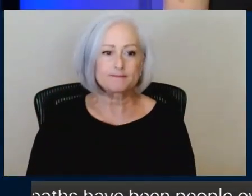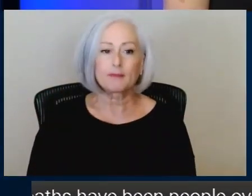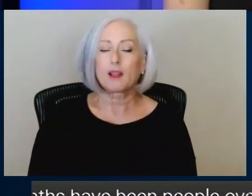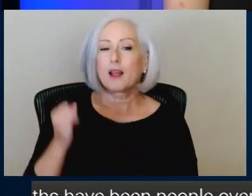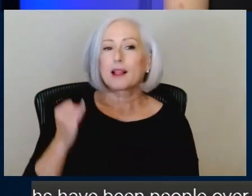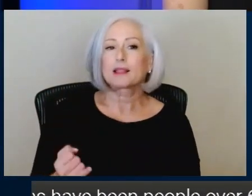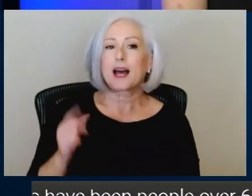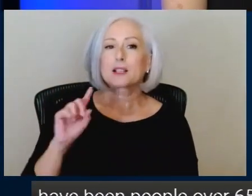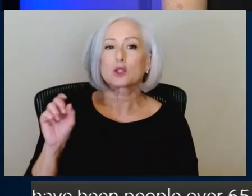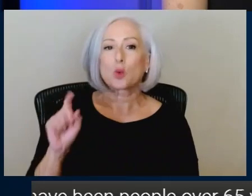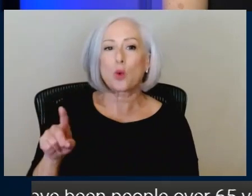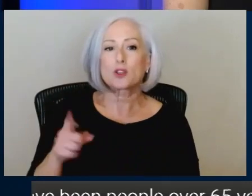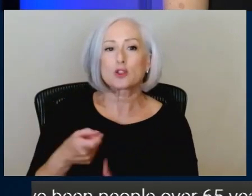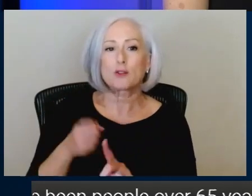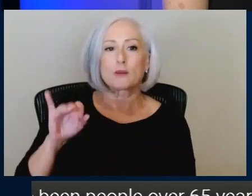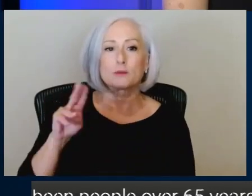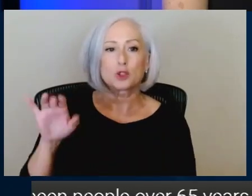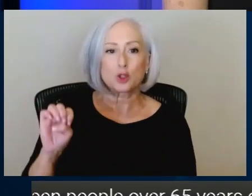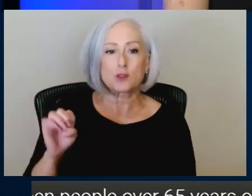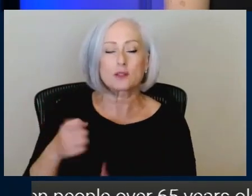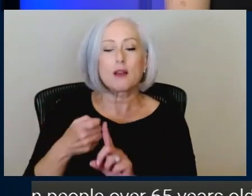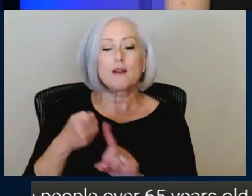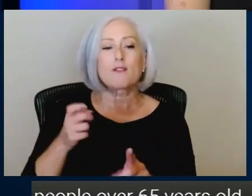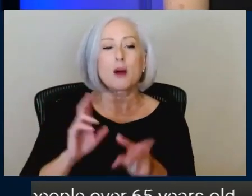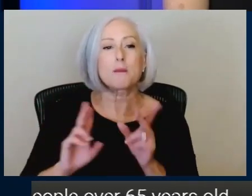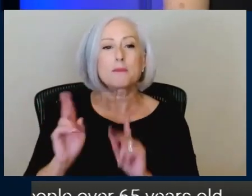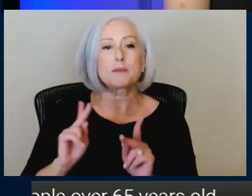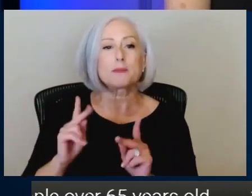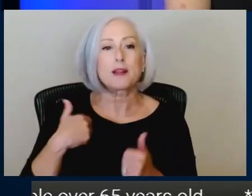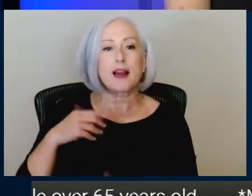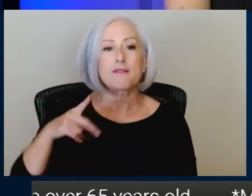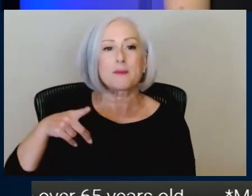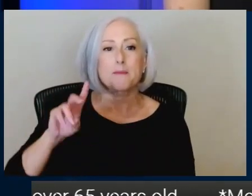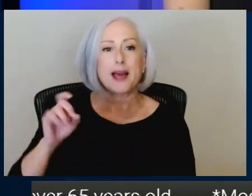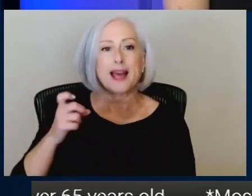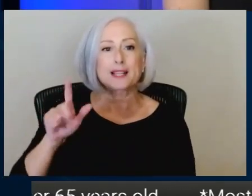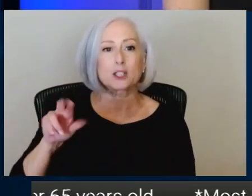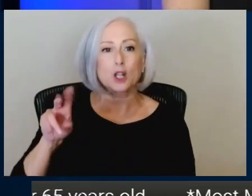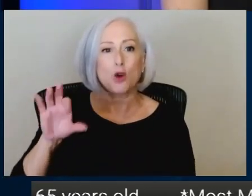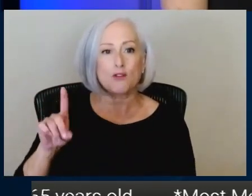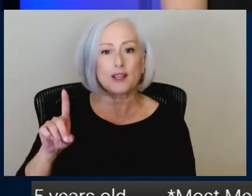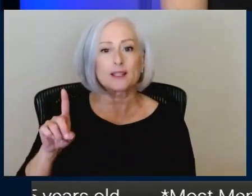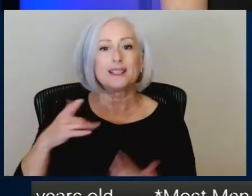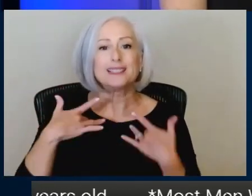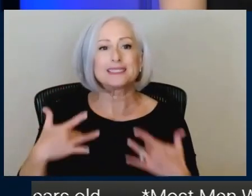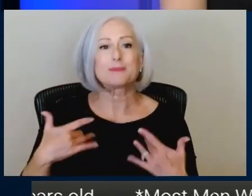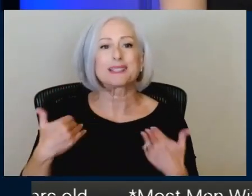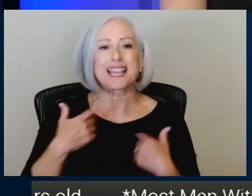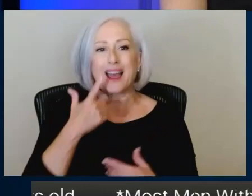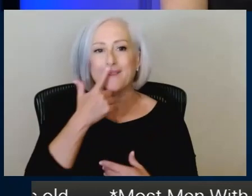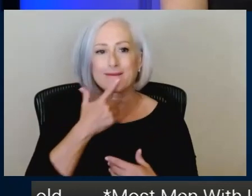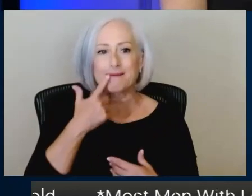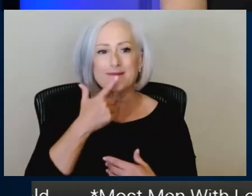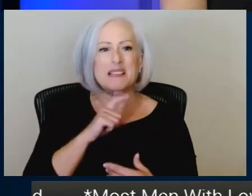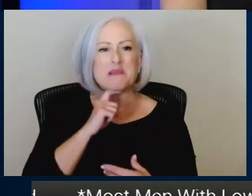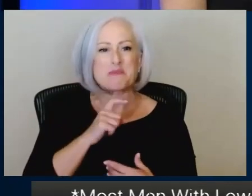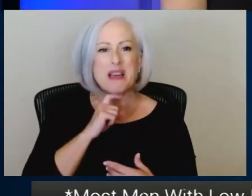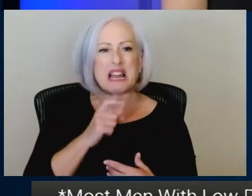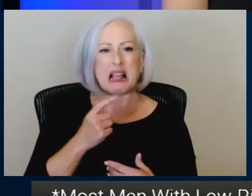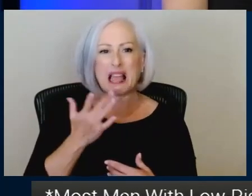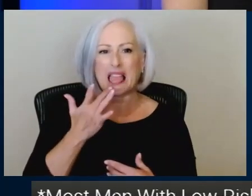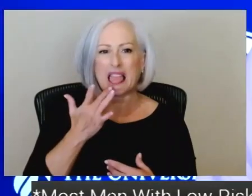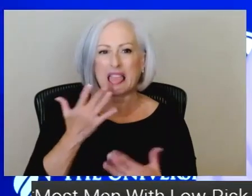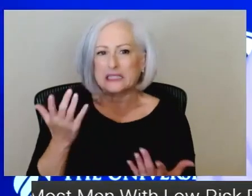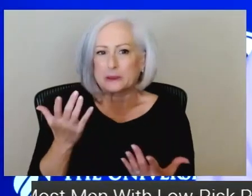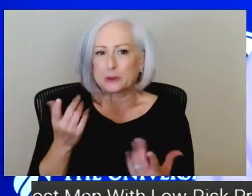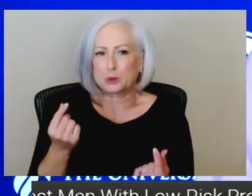Joyce. For patients receiving Paxlovid, I'm hearing many have an overwhelming metallic taste in their mouth. Yeah. Is there anything people can do about that? I don't